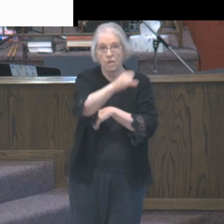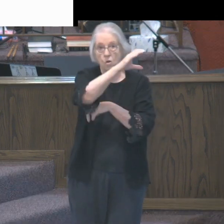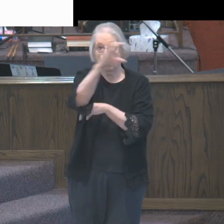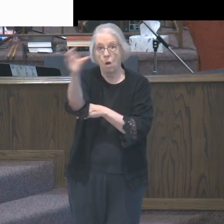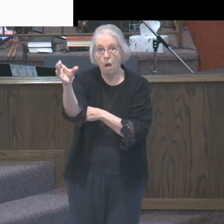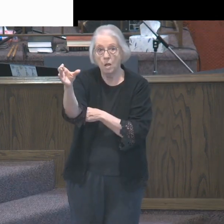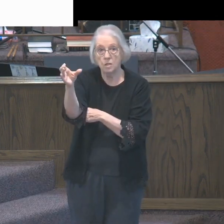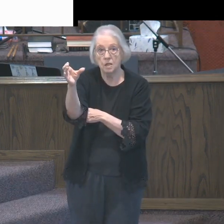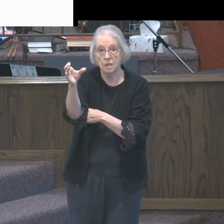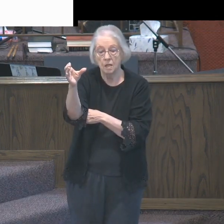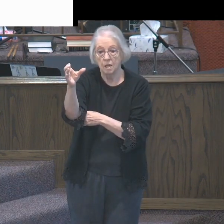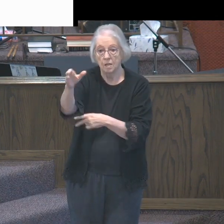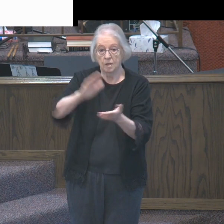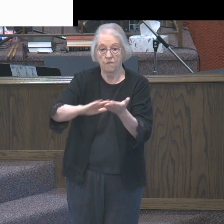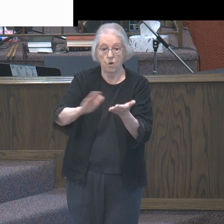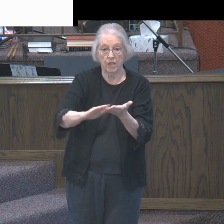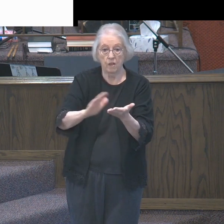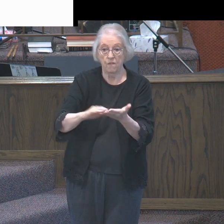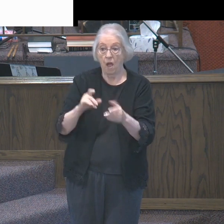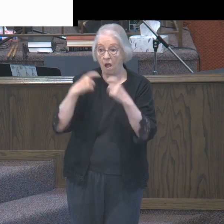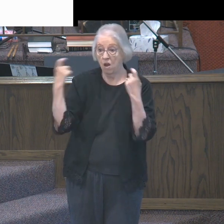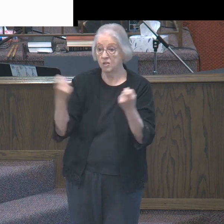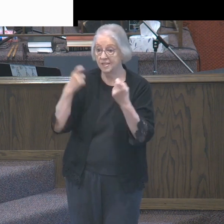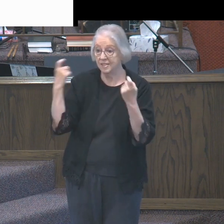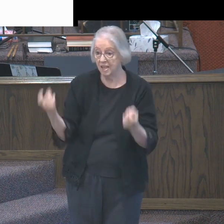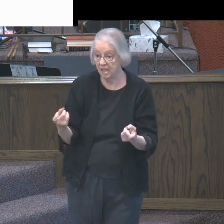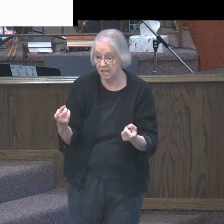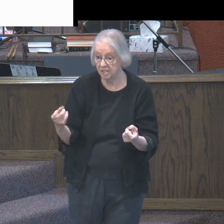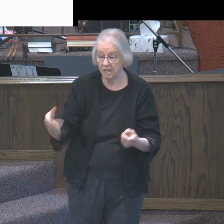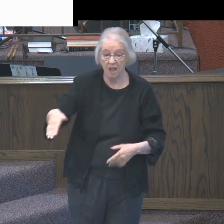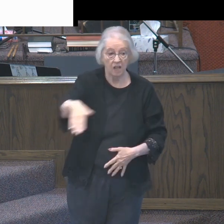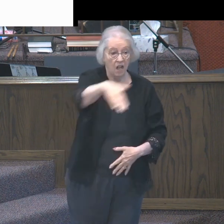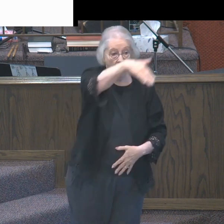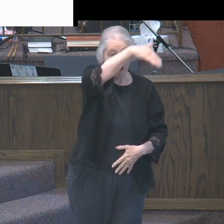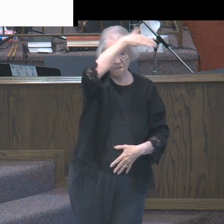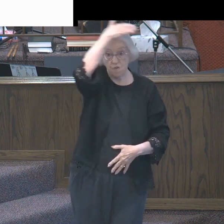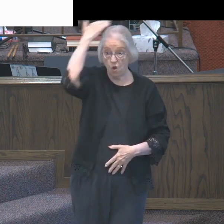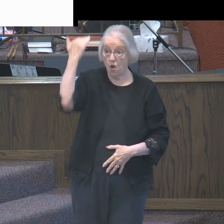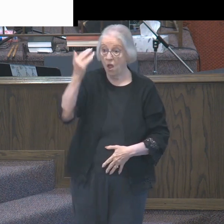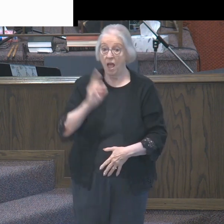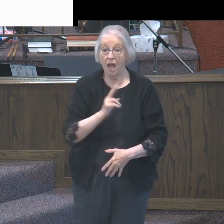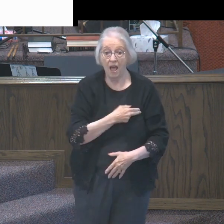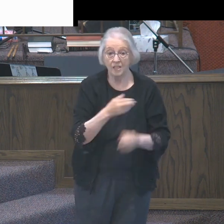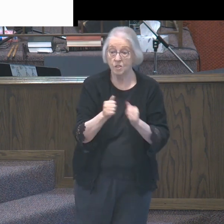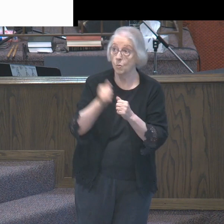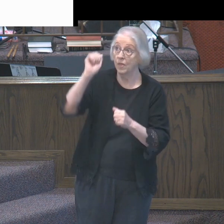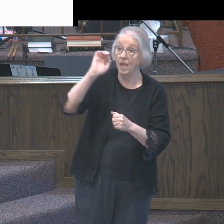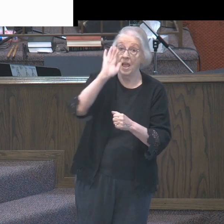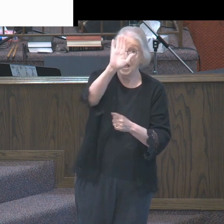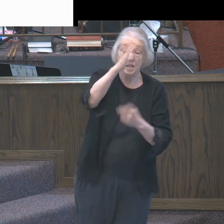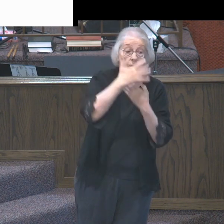you to know about our Father. That's what I want you to believe in your heart about our